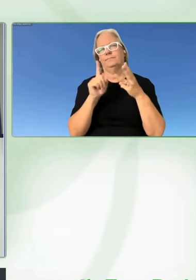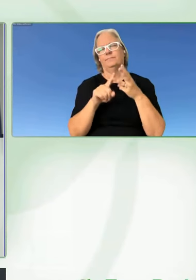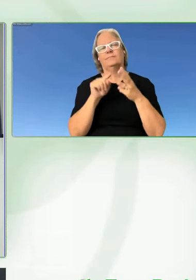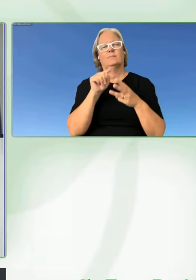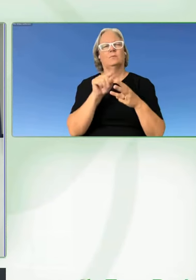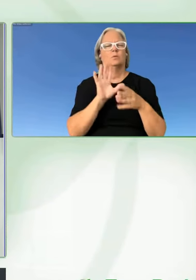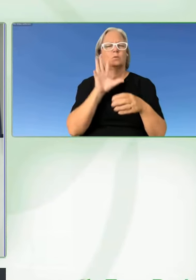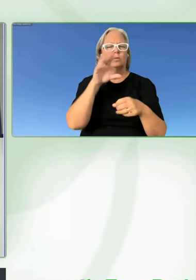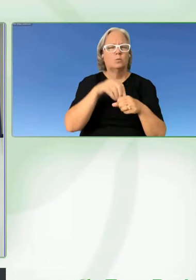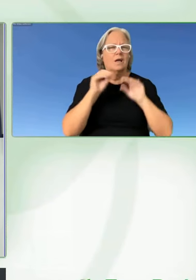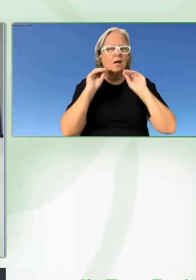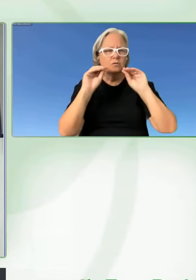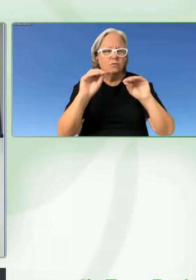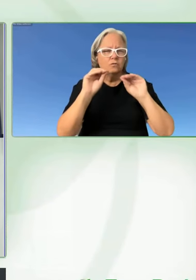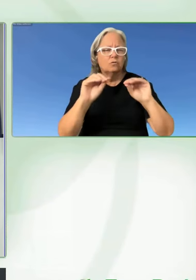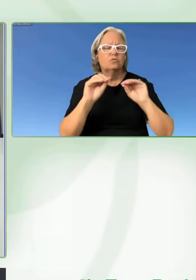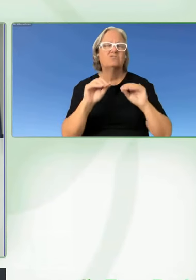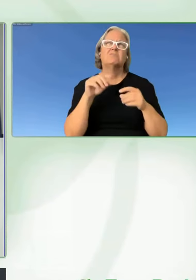We covered all the